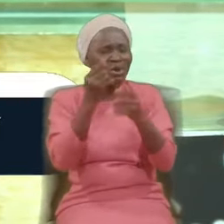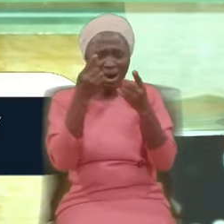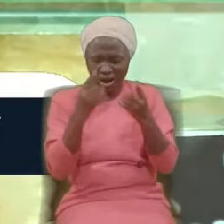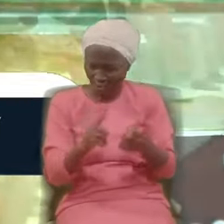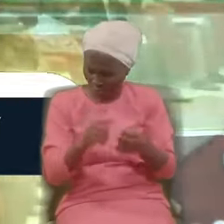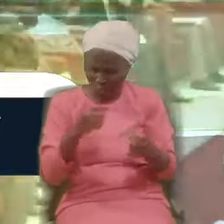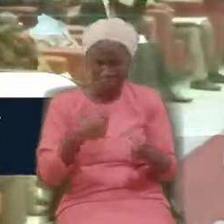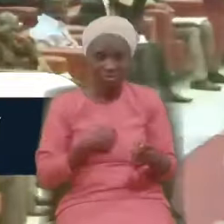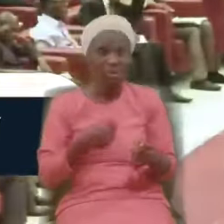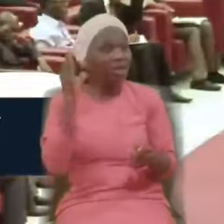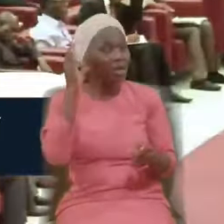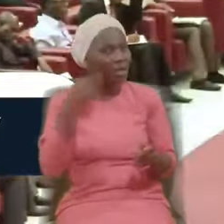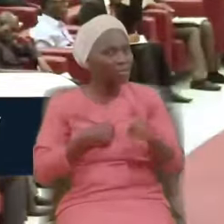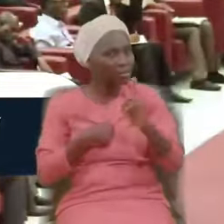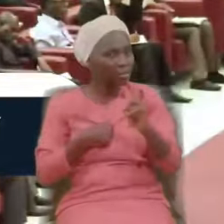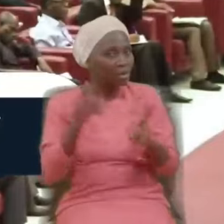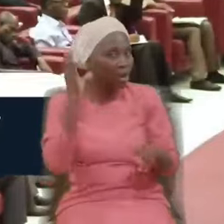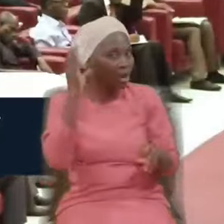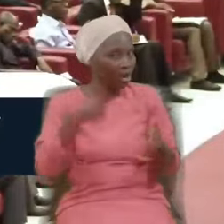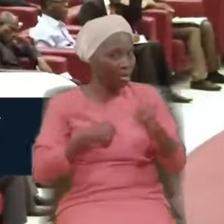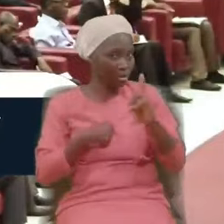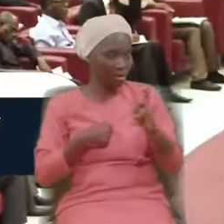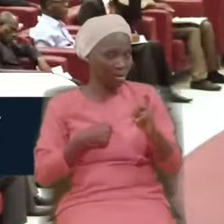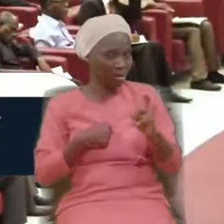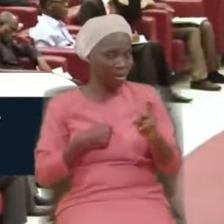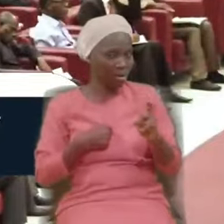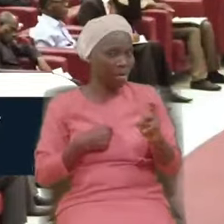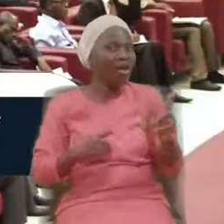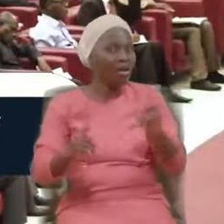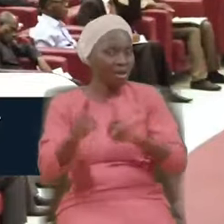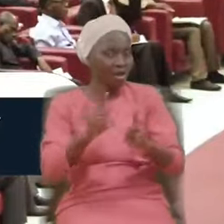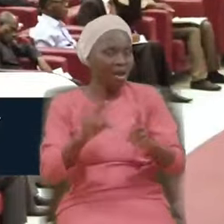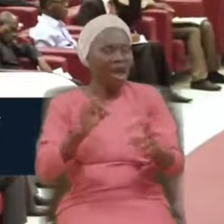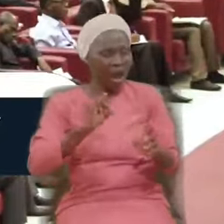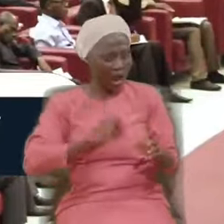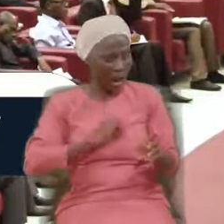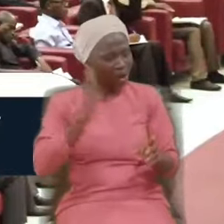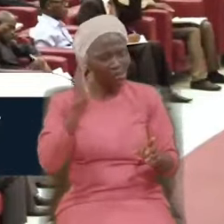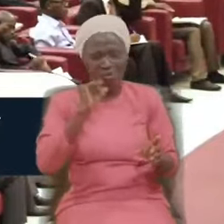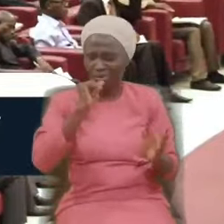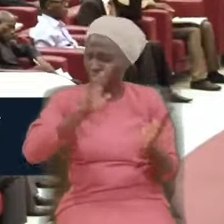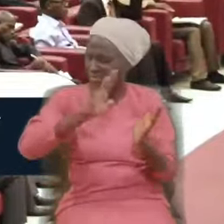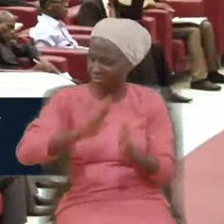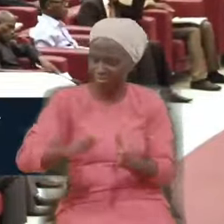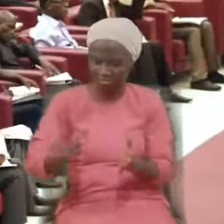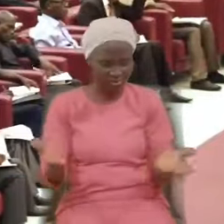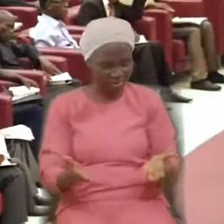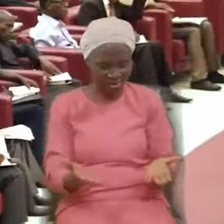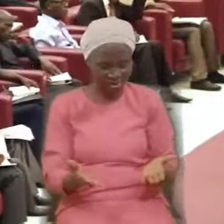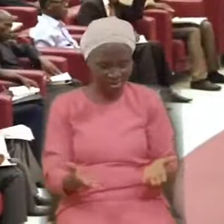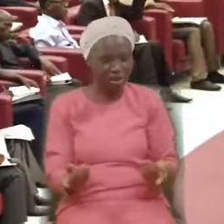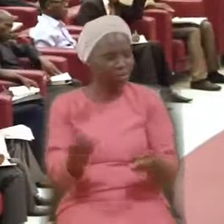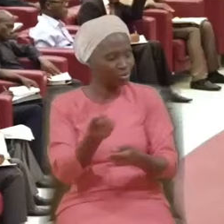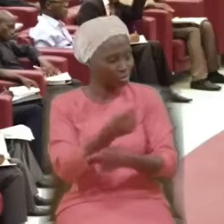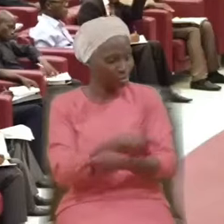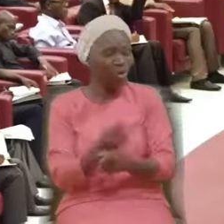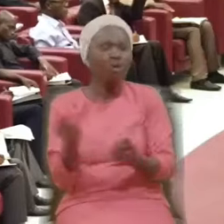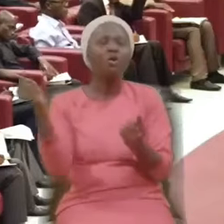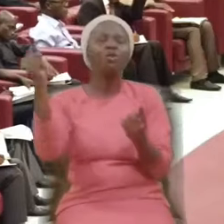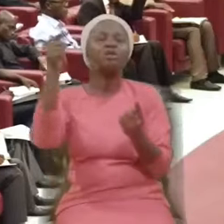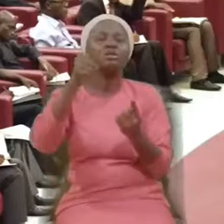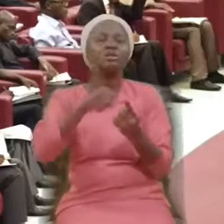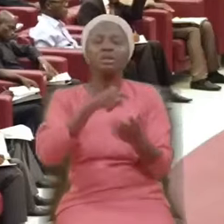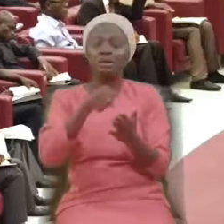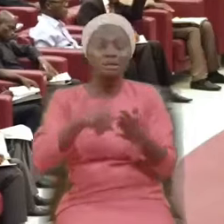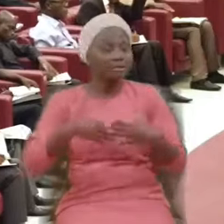you hearing me? I will not live here today until this recovery has